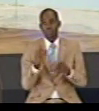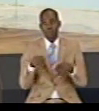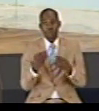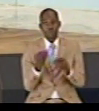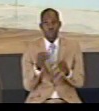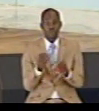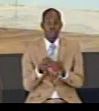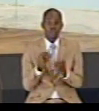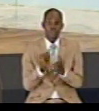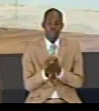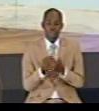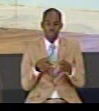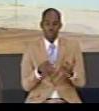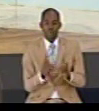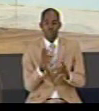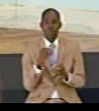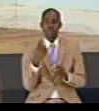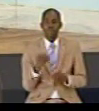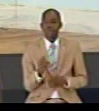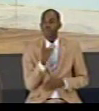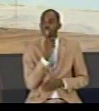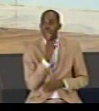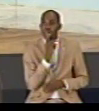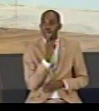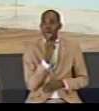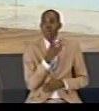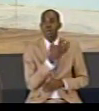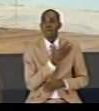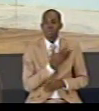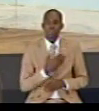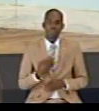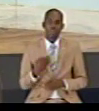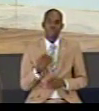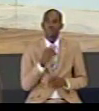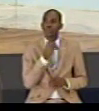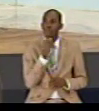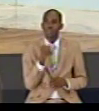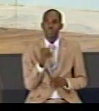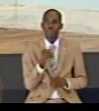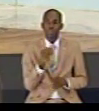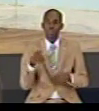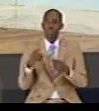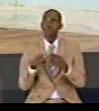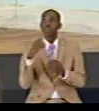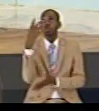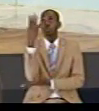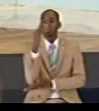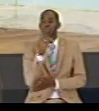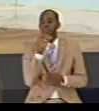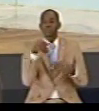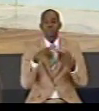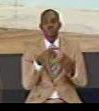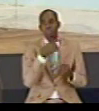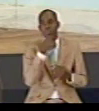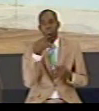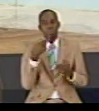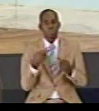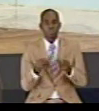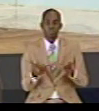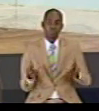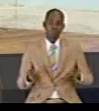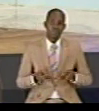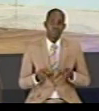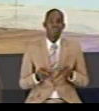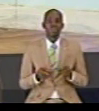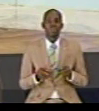the water brooks. I will not go up a tree. We'll not go to a desert. We'll not go to a dry place.